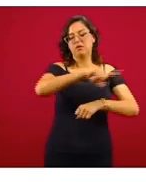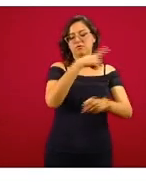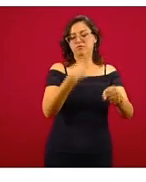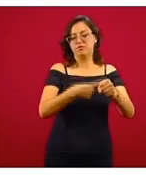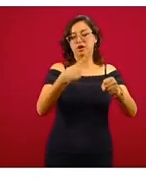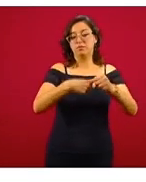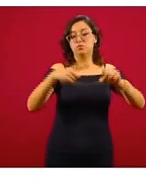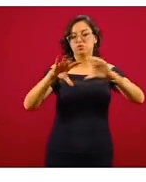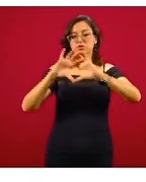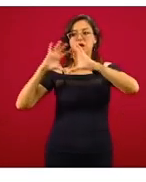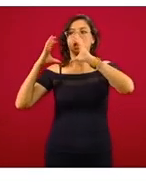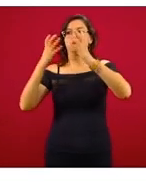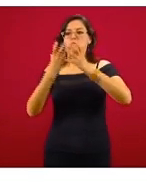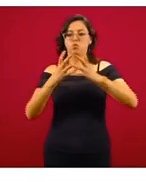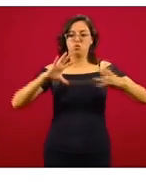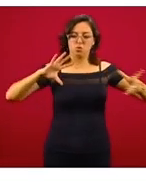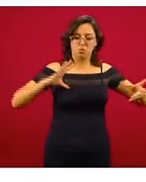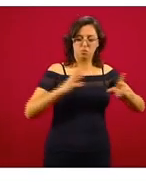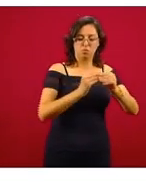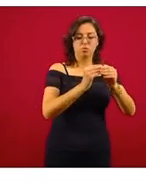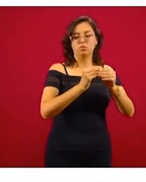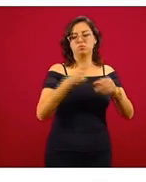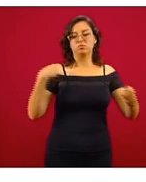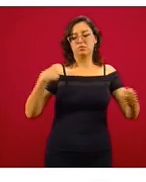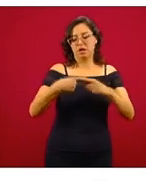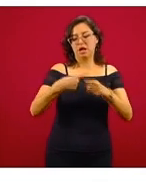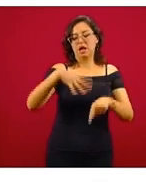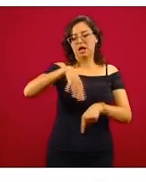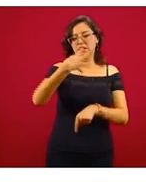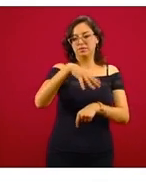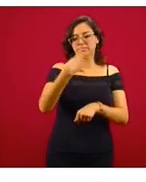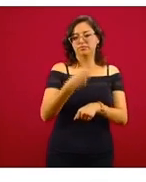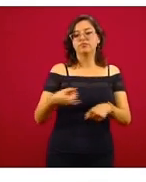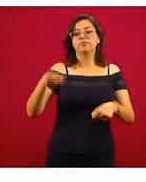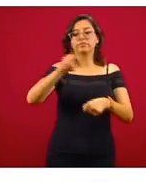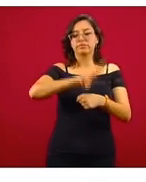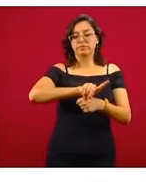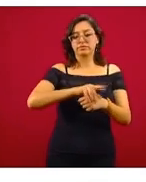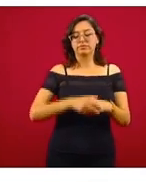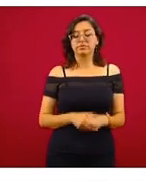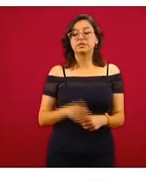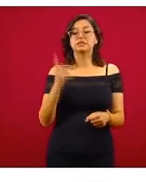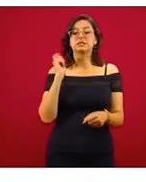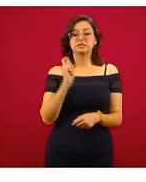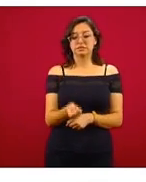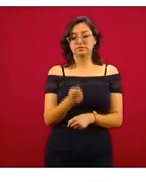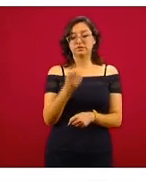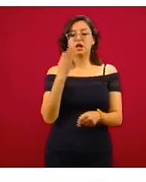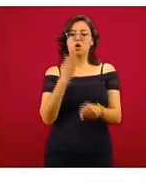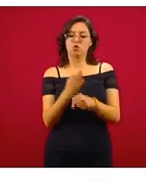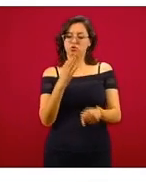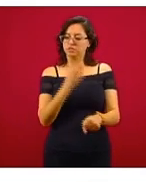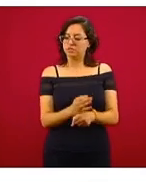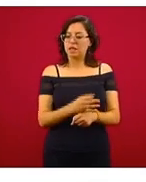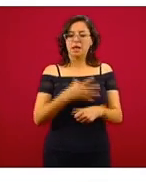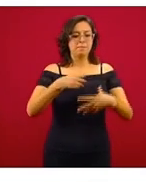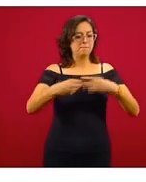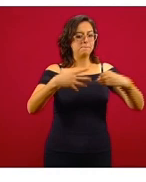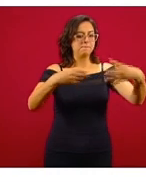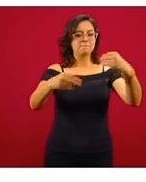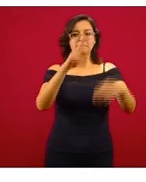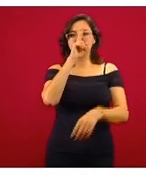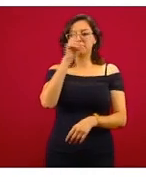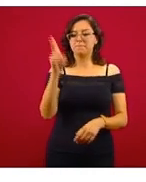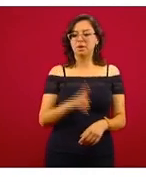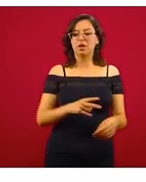han Out of confirmado these, en todo el and mundo out of, en out los of, últimos 14 días. out of Por lo these tanto, la active number of pandemia se encuentra cases, ahora activa y concentrada 50% en la are